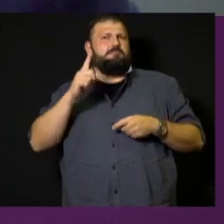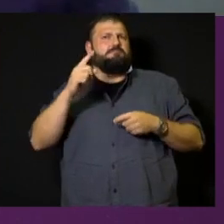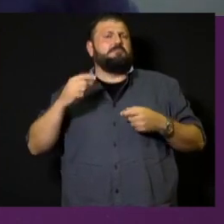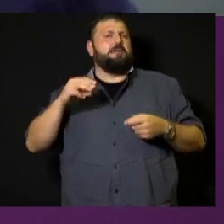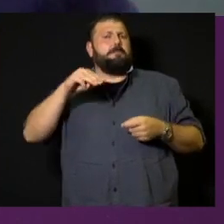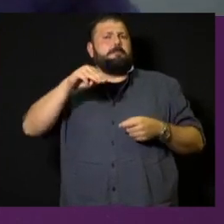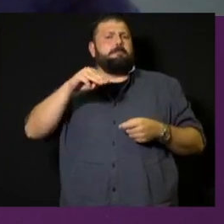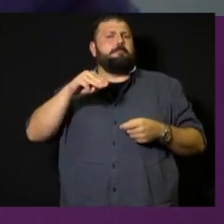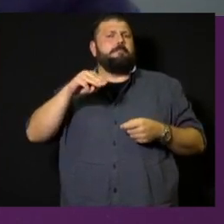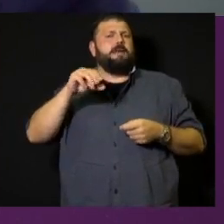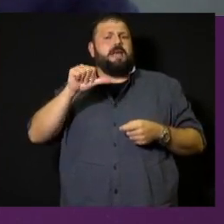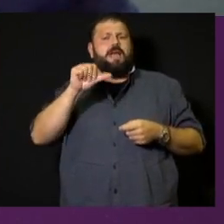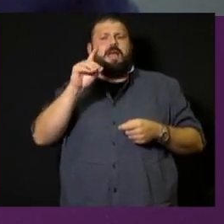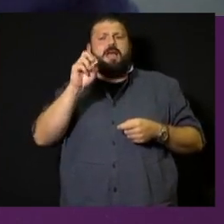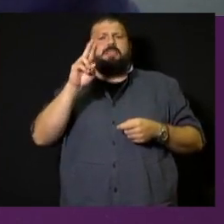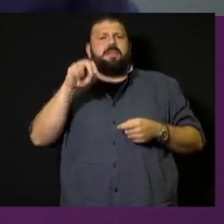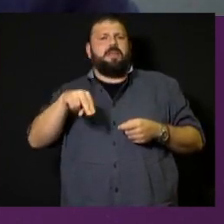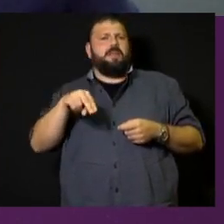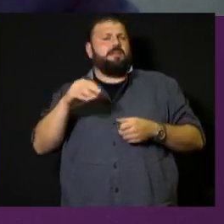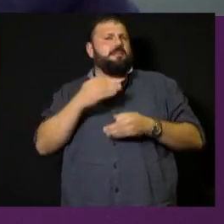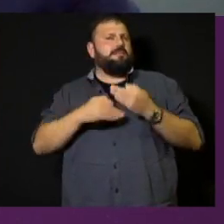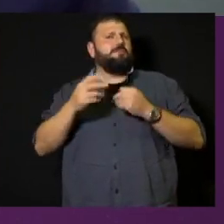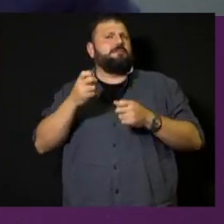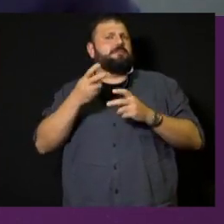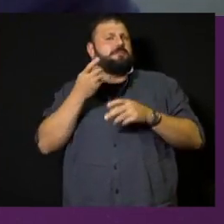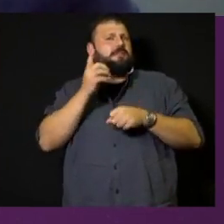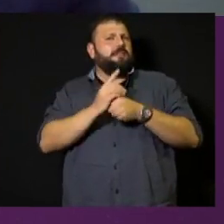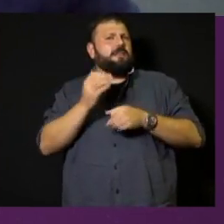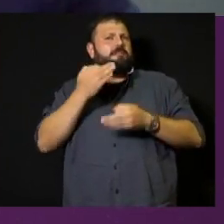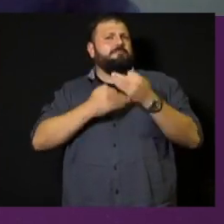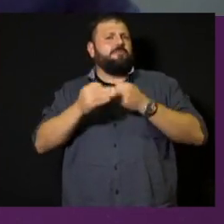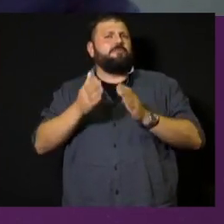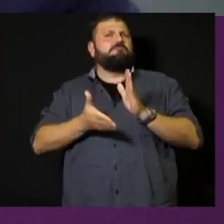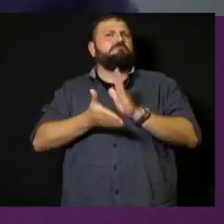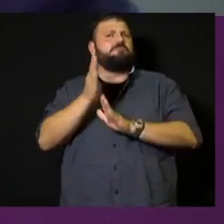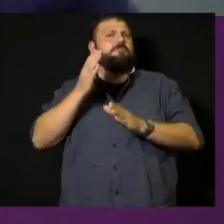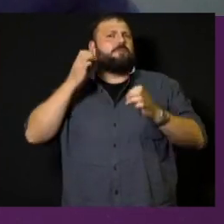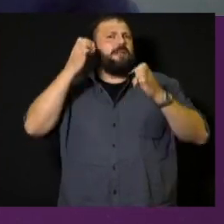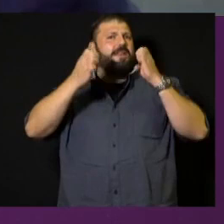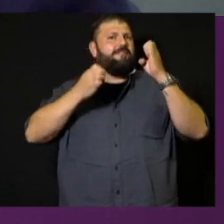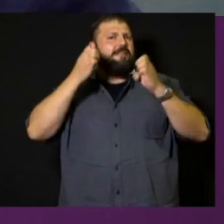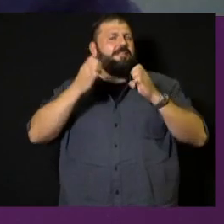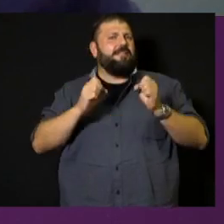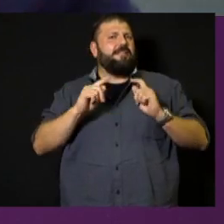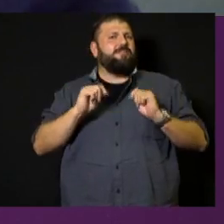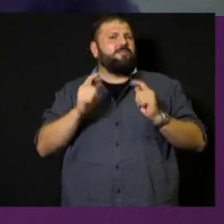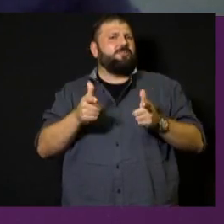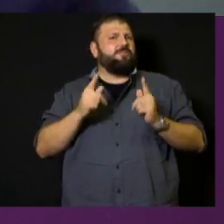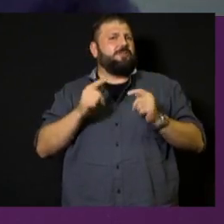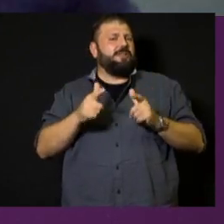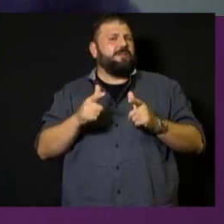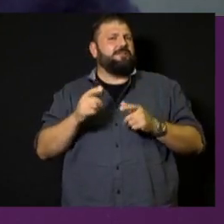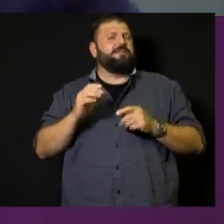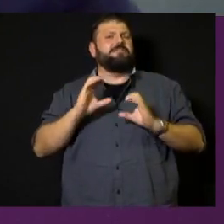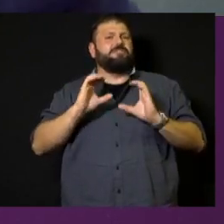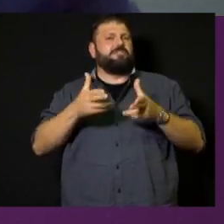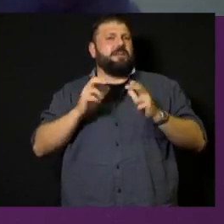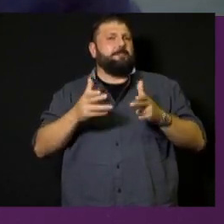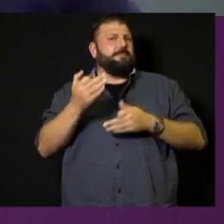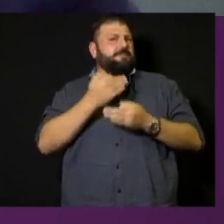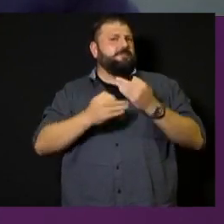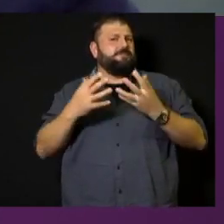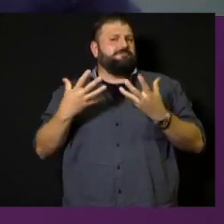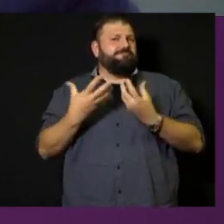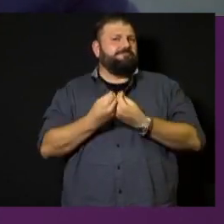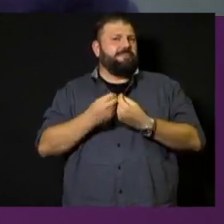I started working with Adrian Macias. Do you remember in Tuxtla Gutierrez, in Chiapas, with